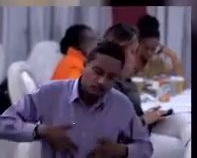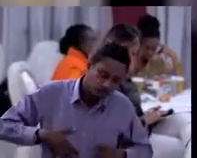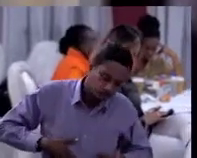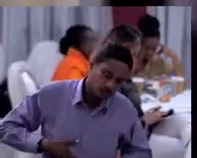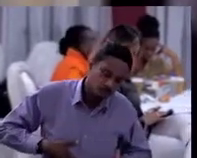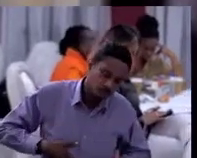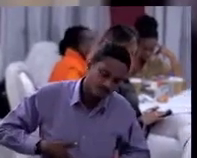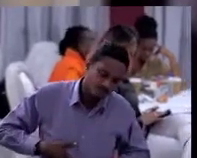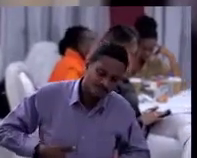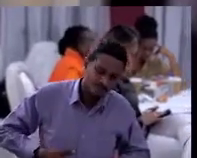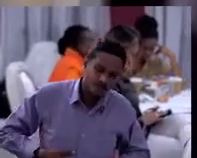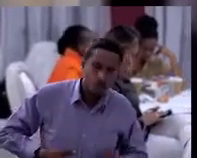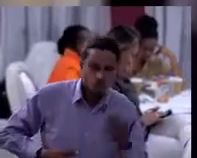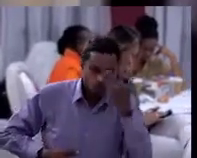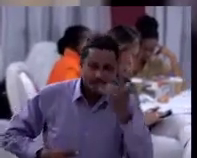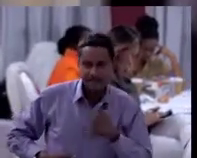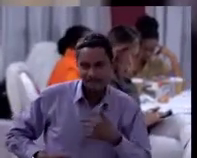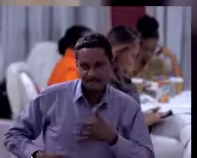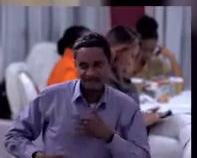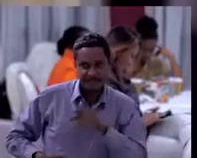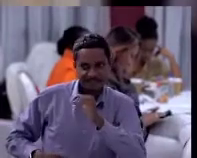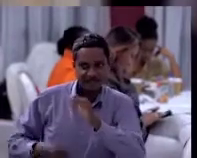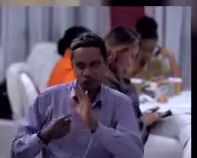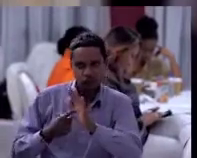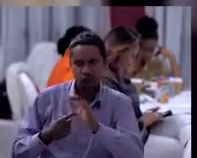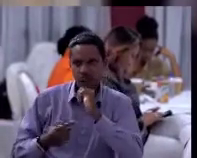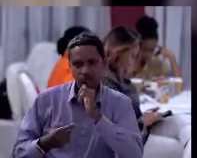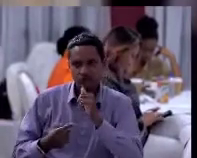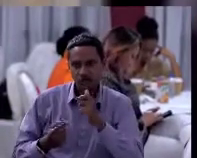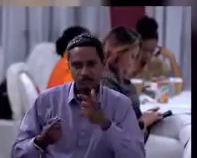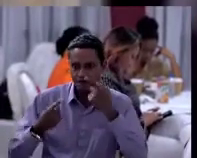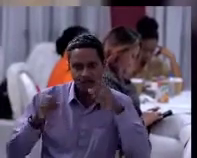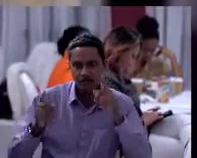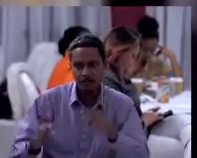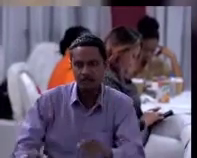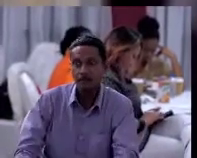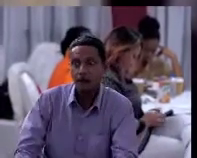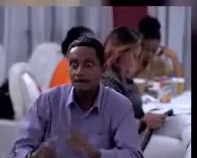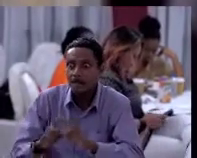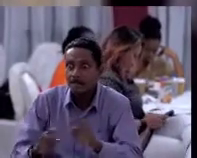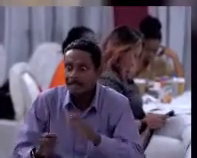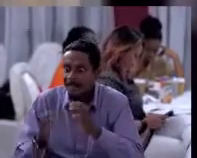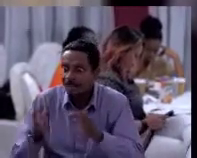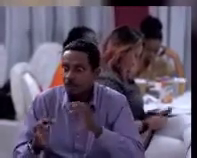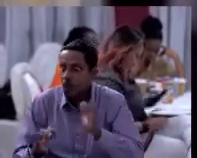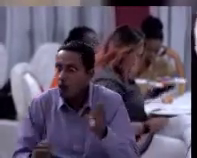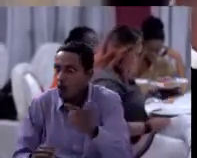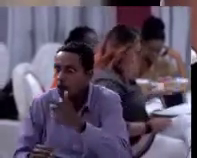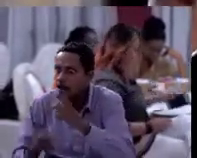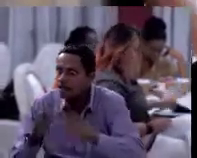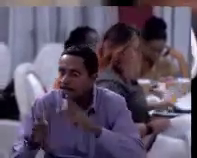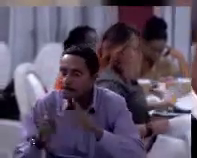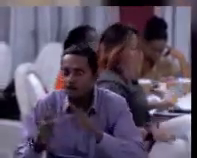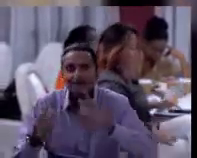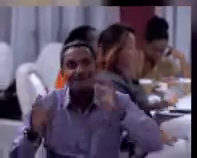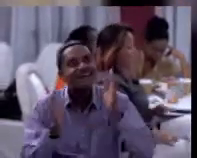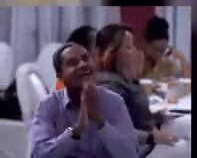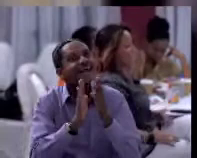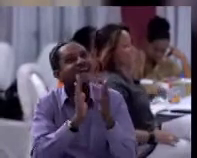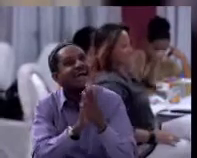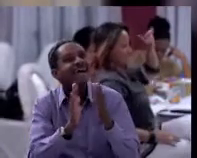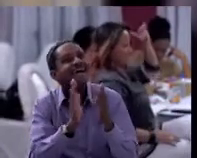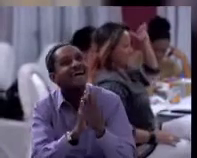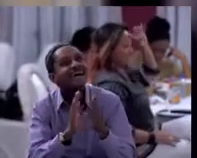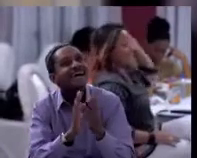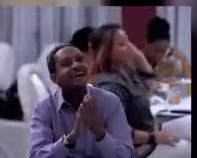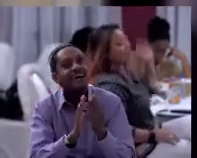2 weeks in the depression because it didn't go the way I wanted it to go. And then people said, if everybody in the audience clapping